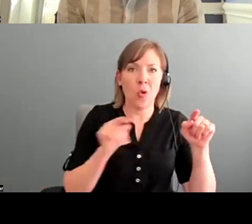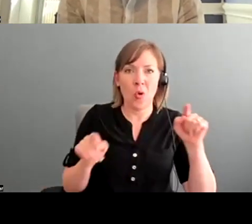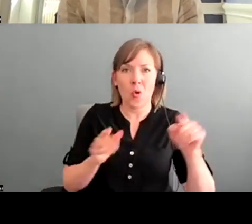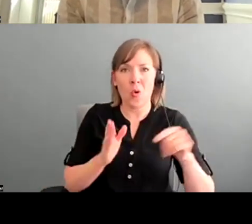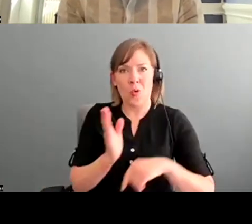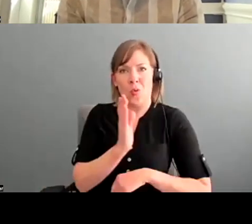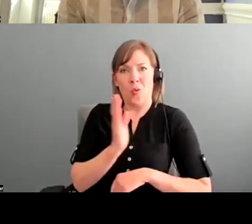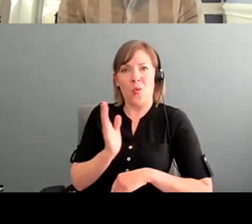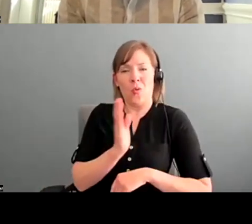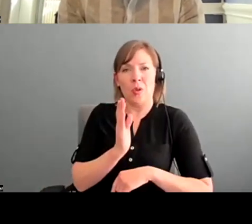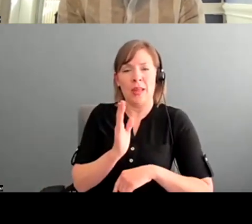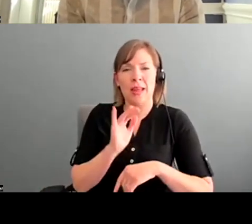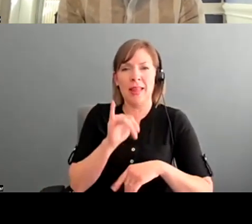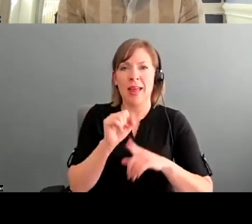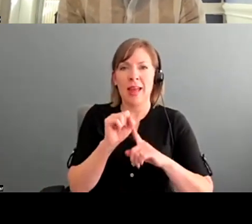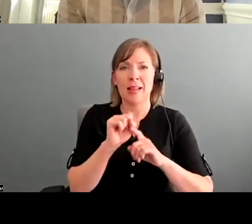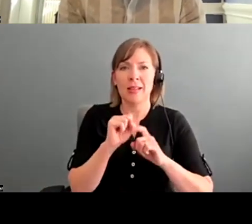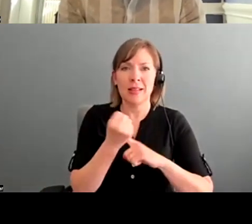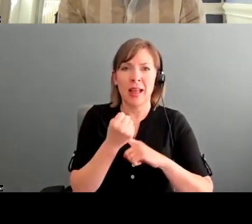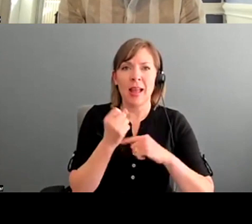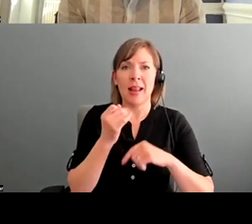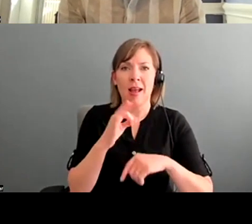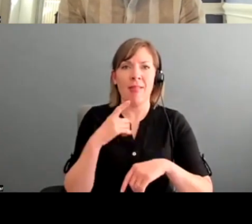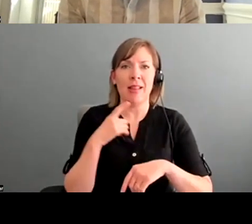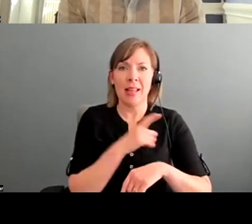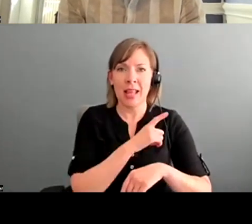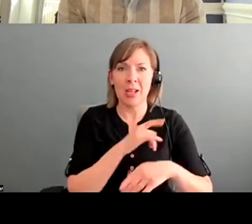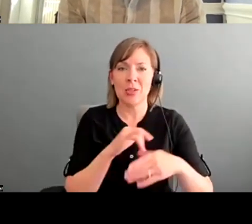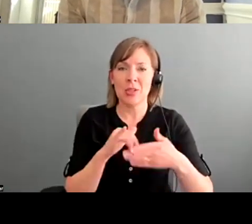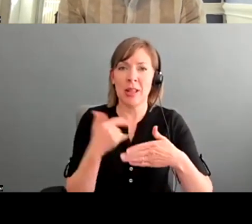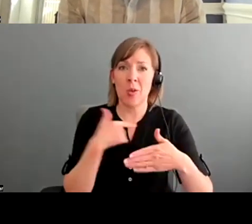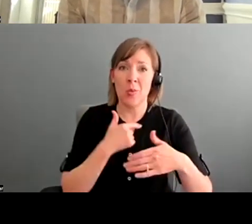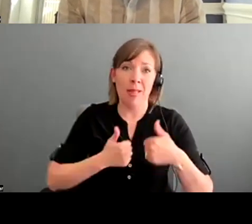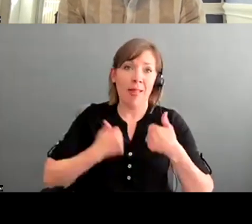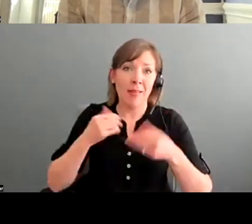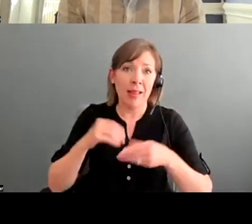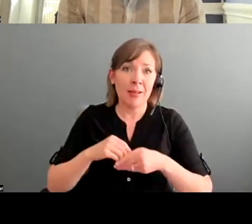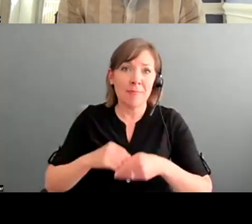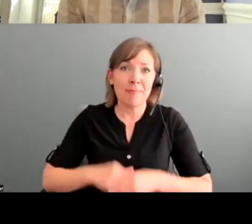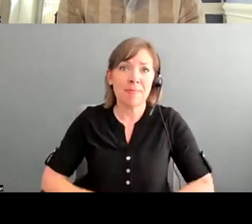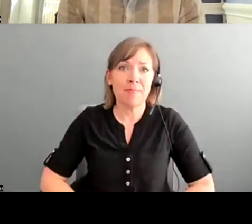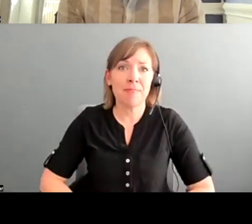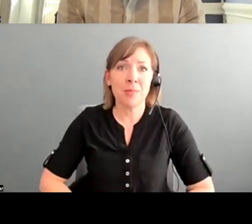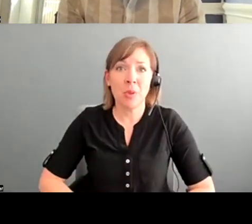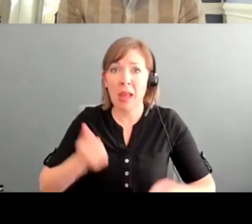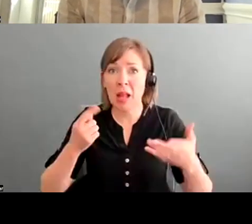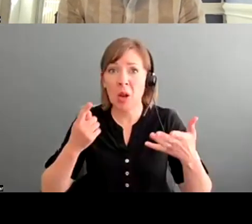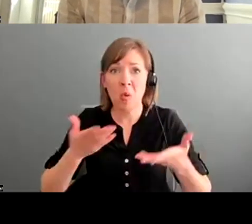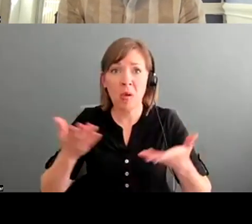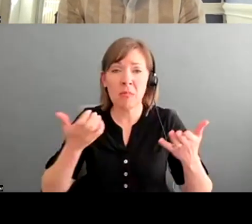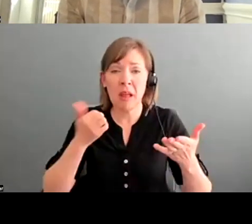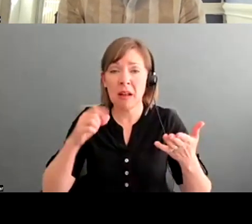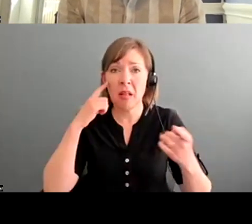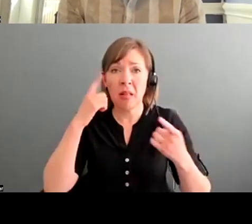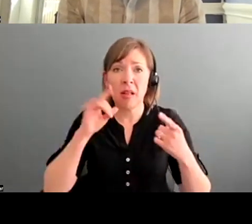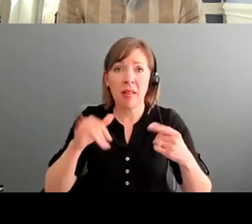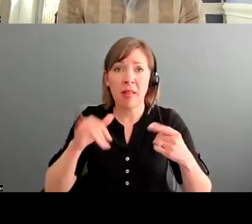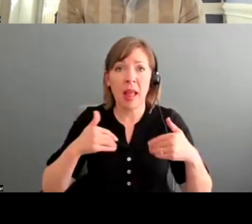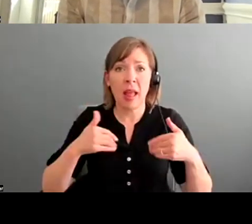the society of litigation. I like this term earlier that we live in. So if anybody has any thoughts on this